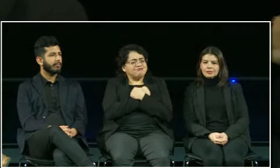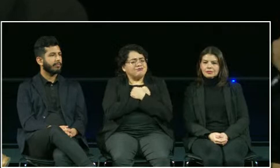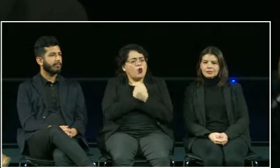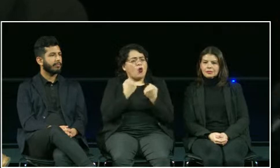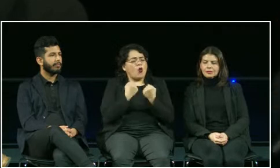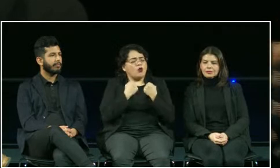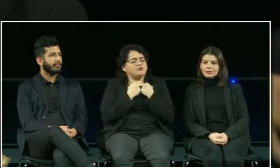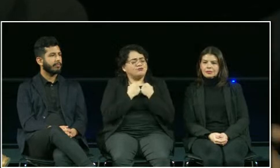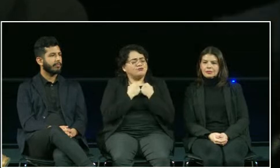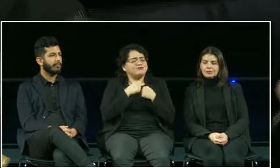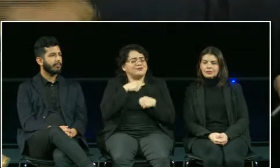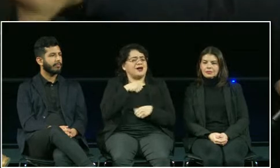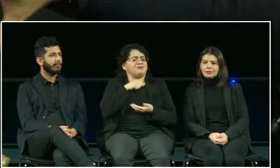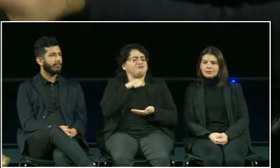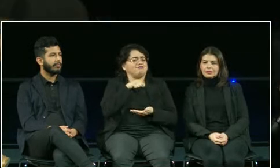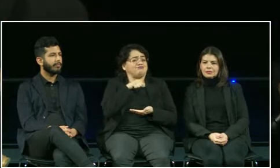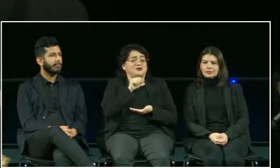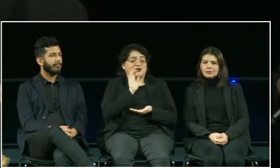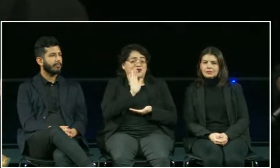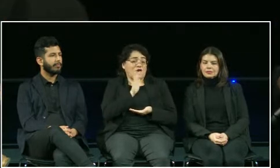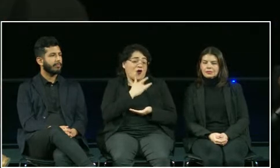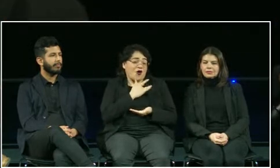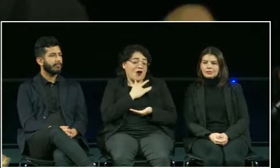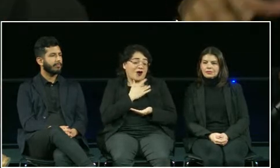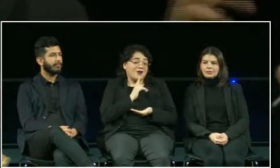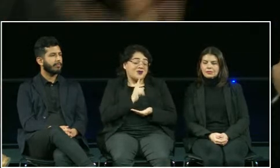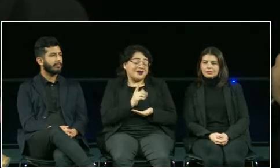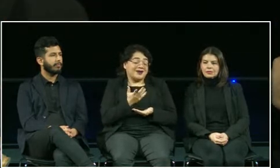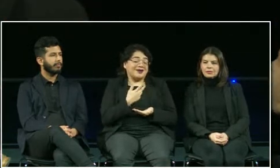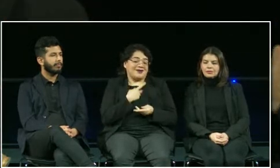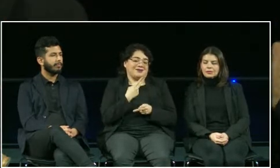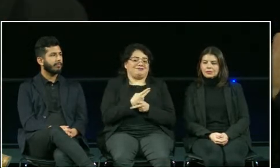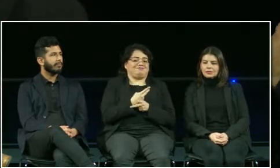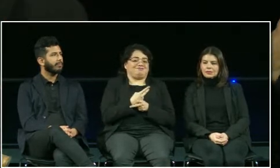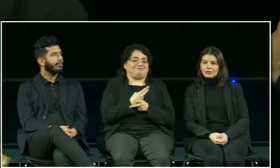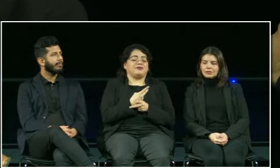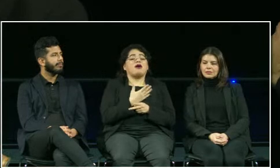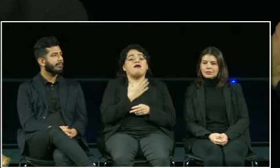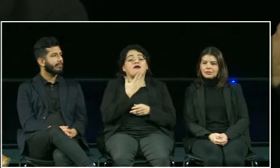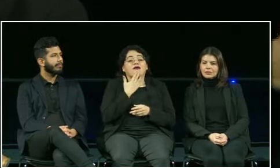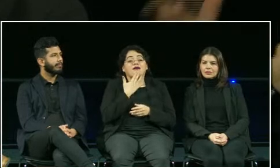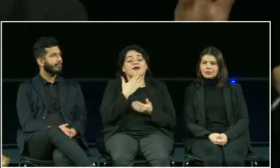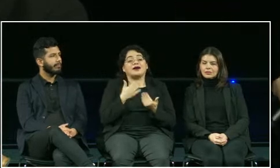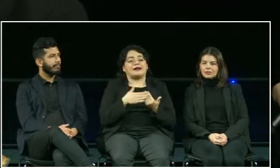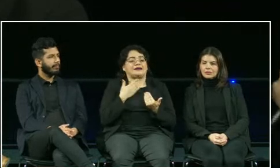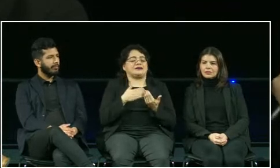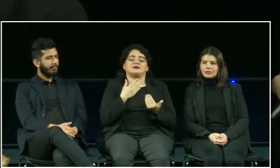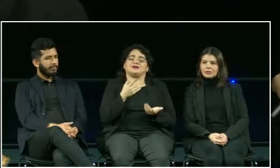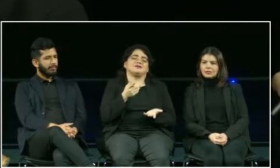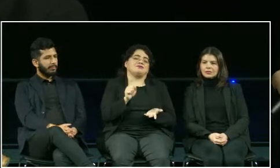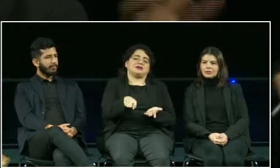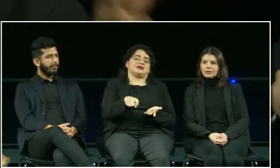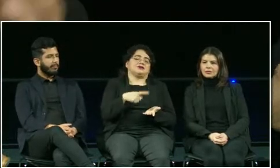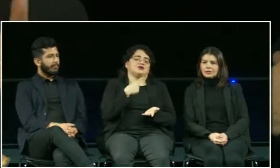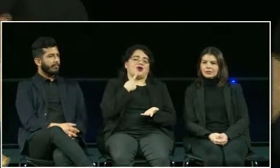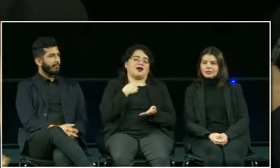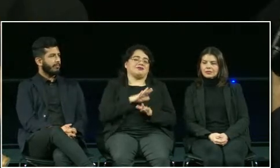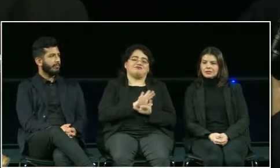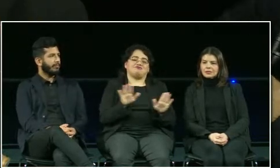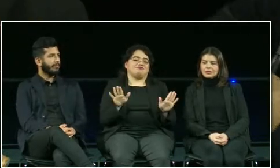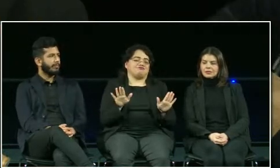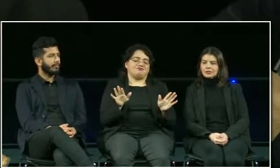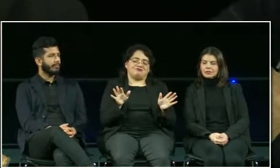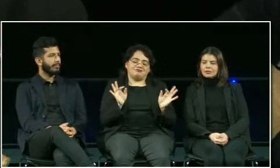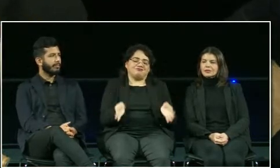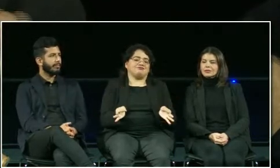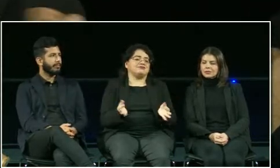heart. So that's why we try to keep it like this. And then the color was very easy after. It had to be red. So at the end of the movie,